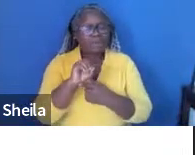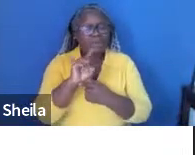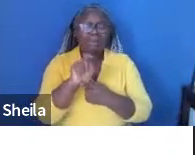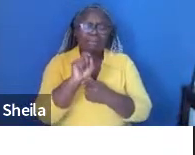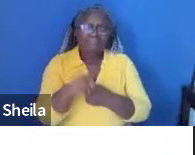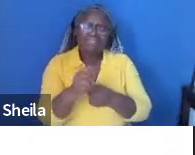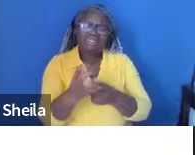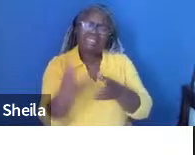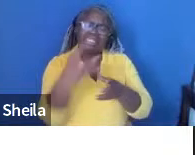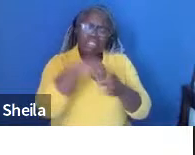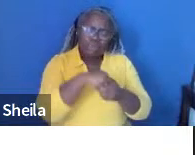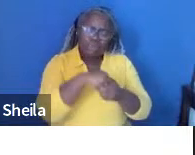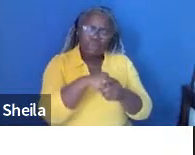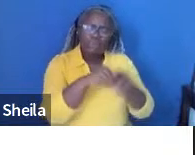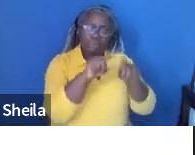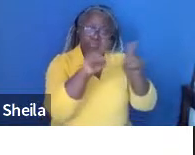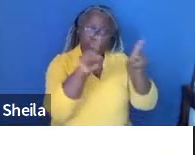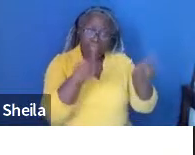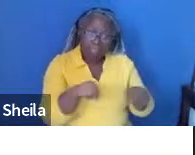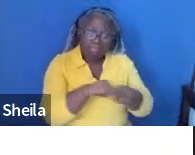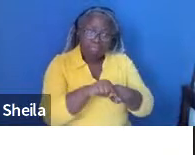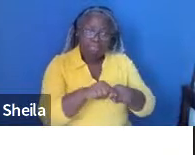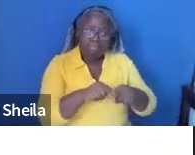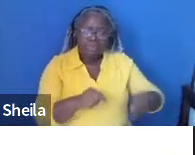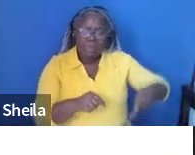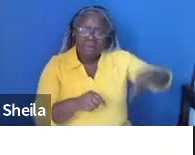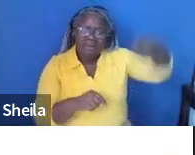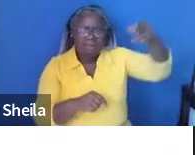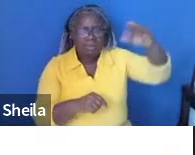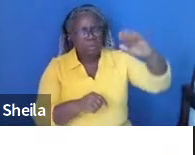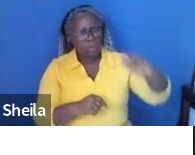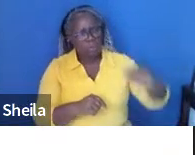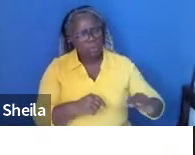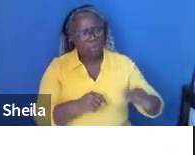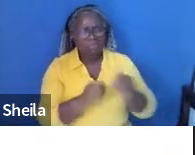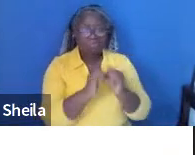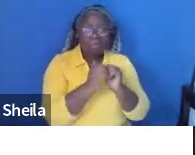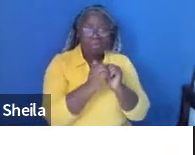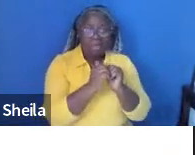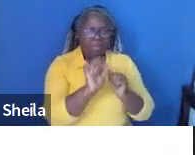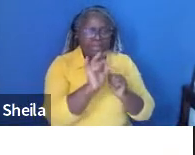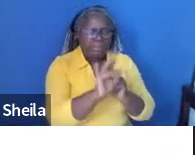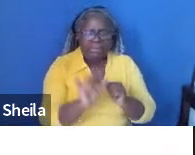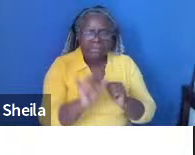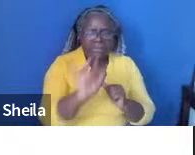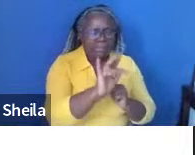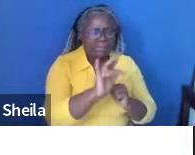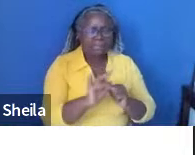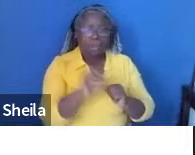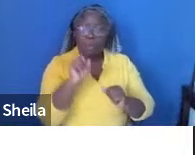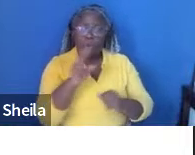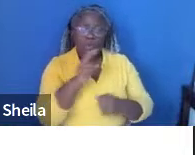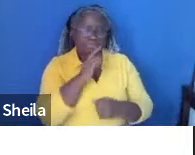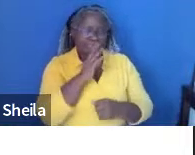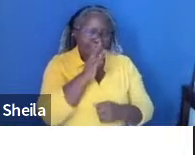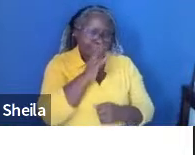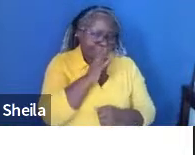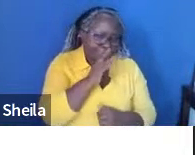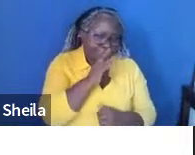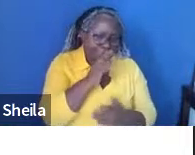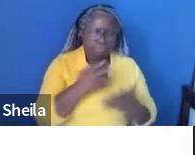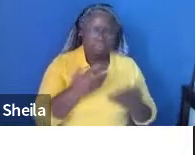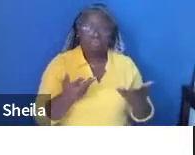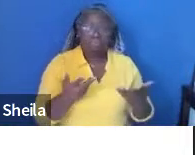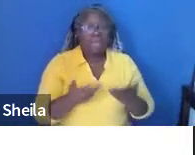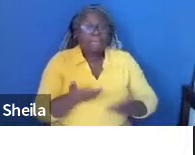controls, display screens, and speech output. In some offices, a patient may be given a tablet to complete a patient